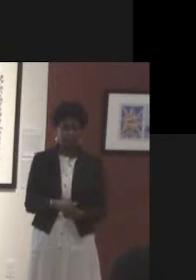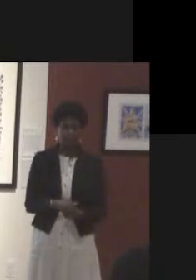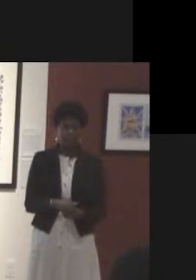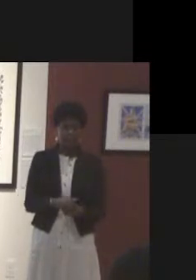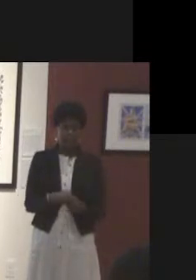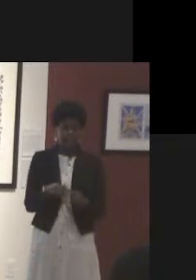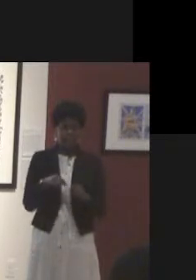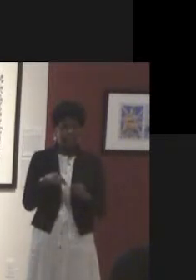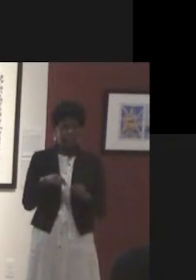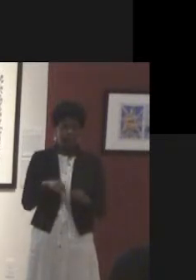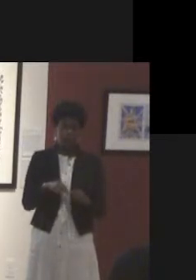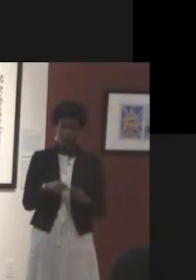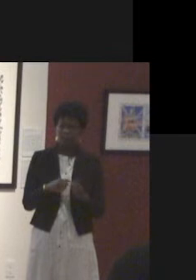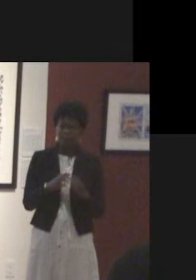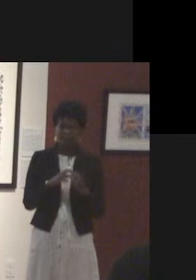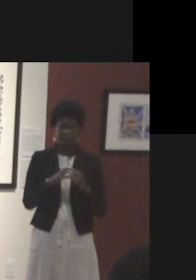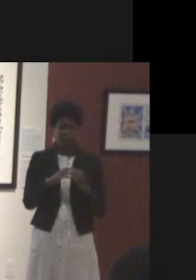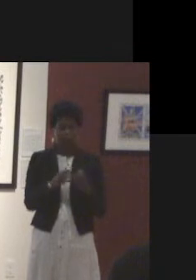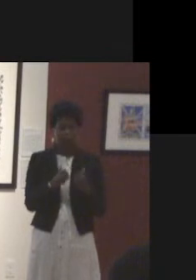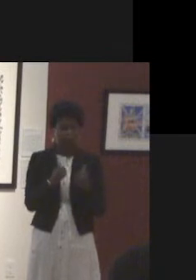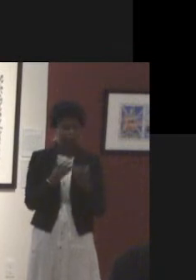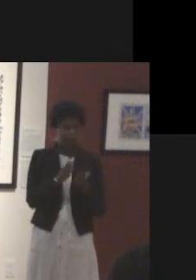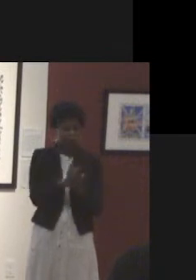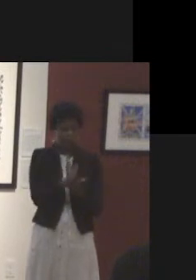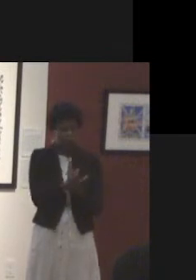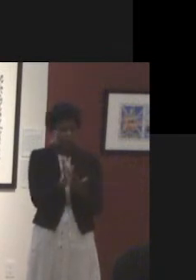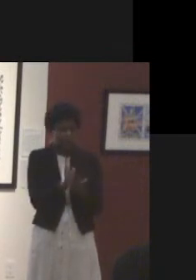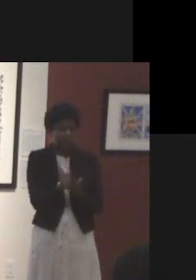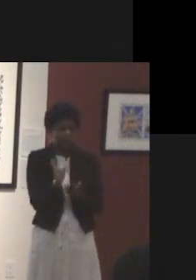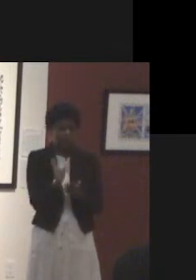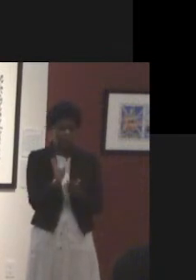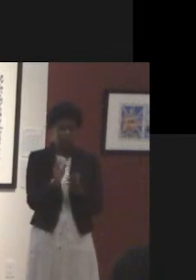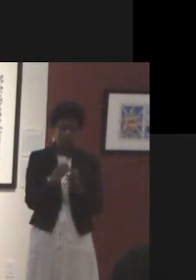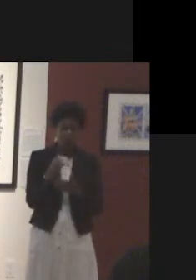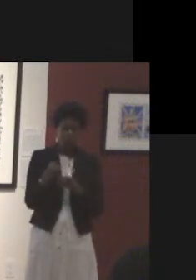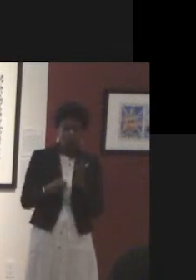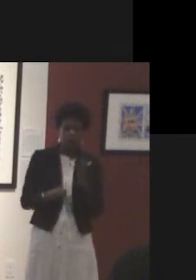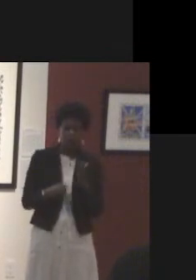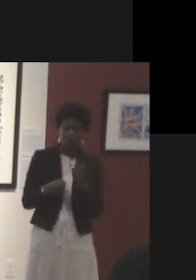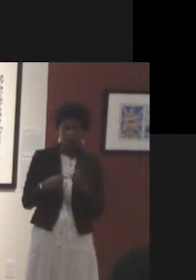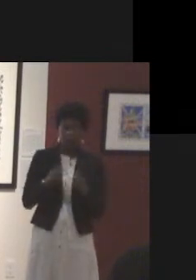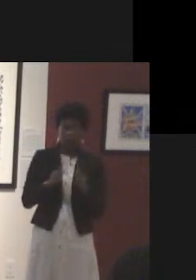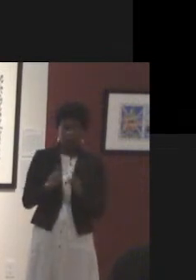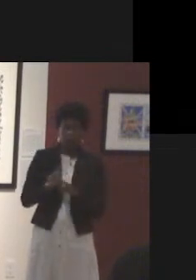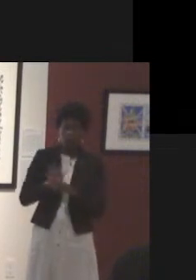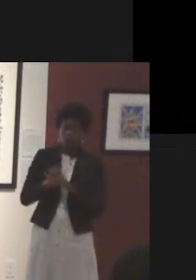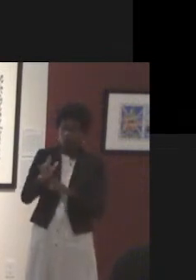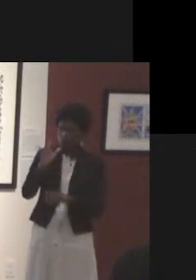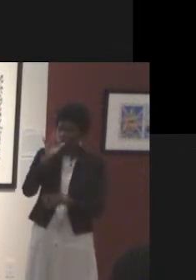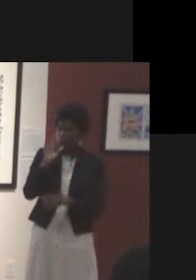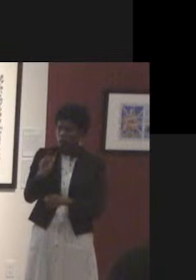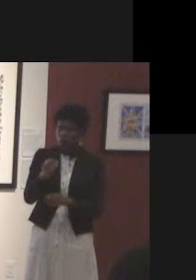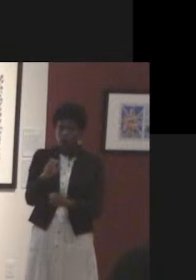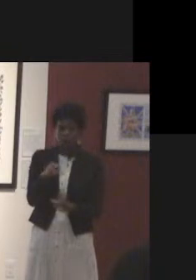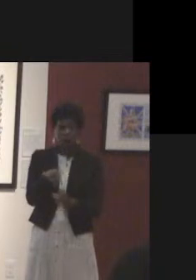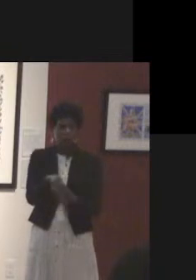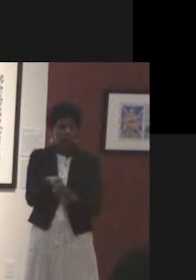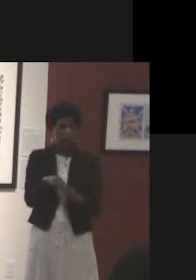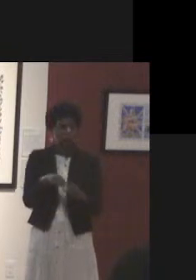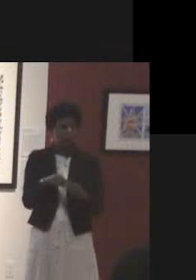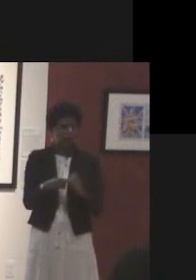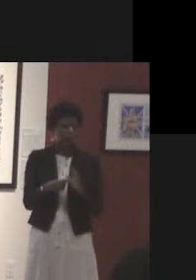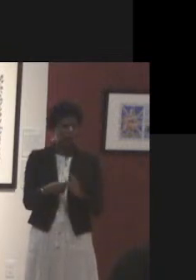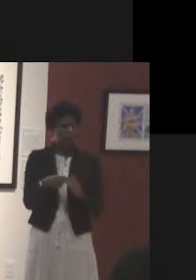As an interdisciplinary artist, Pender gained national attention via his inclusion in the exhibition